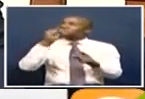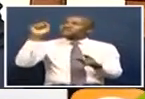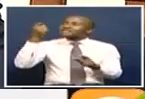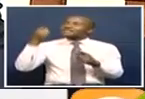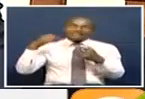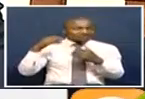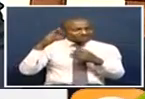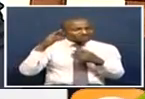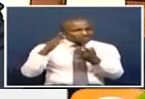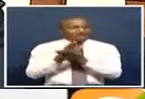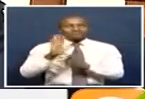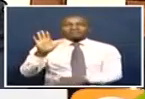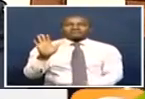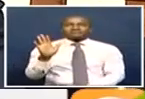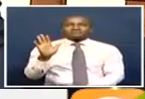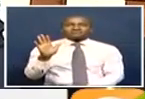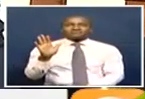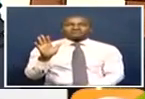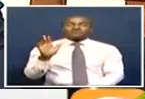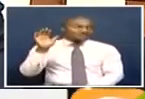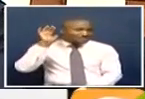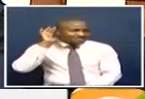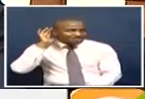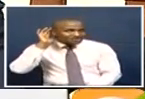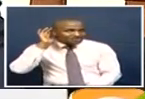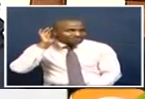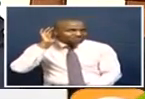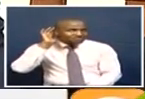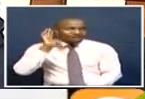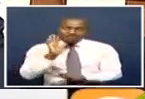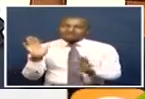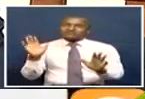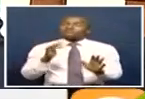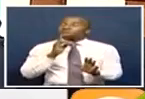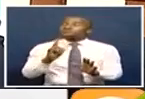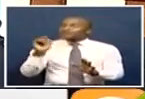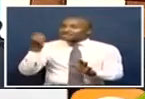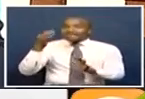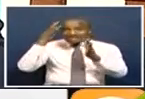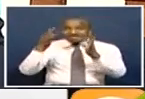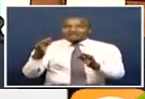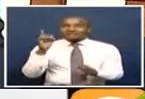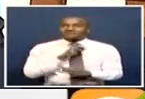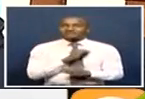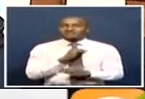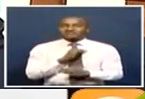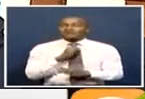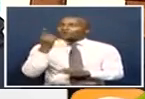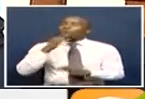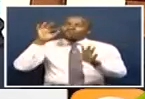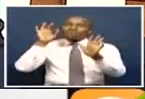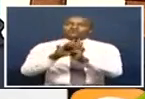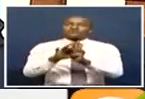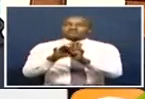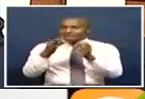Kenyans. Listen to them. Here, I'm sure Kenyans have decided to whom they will vote for on